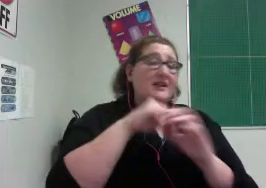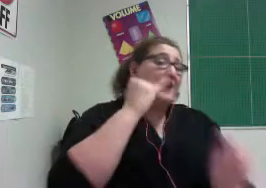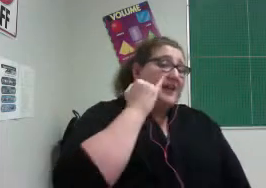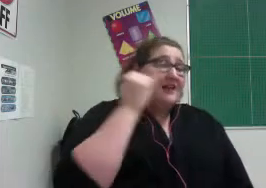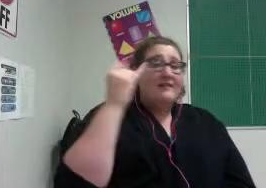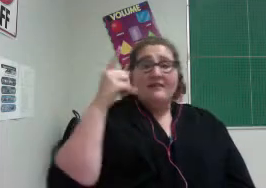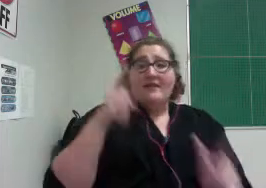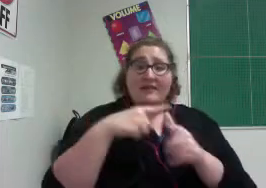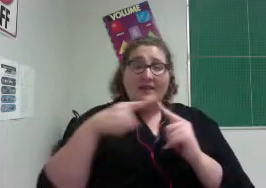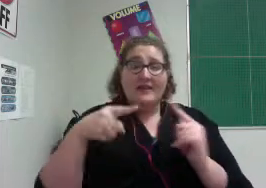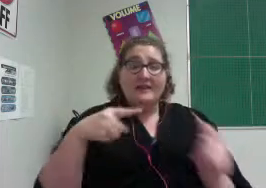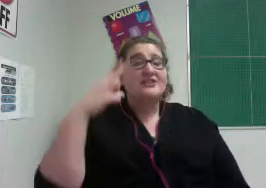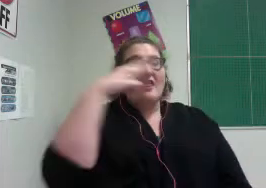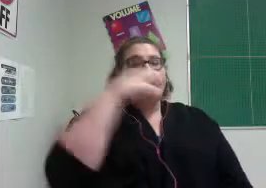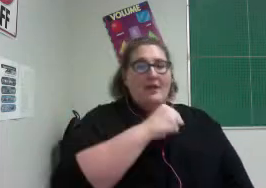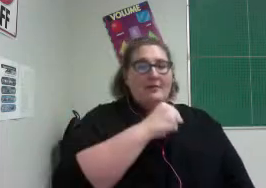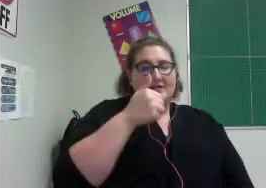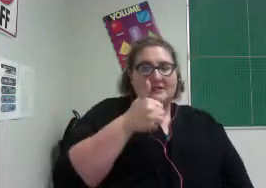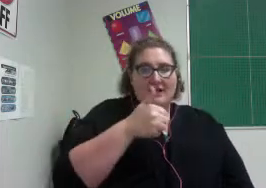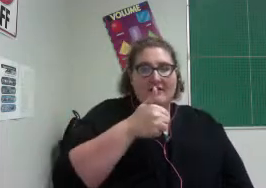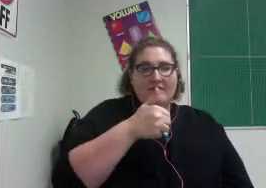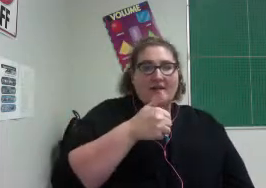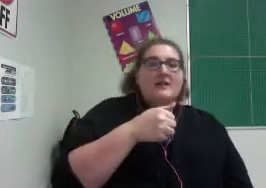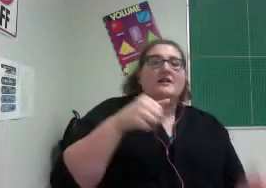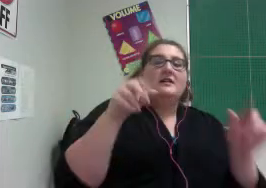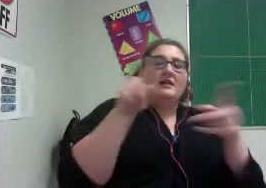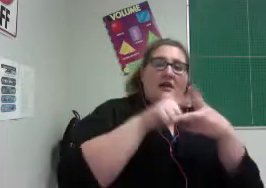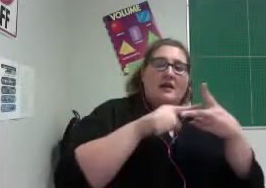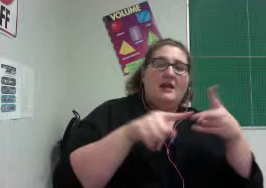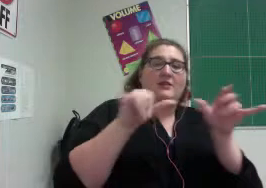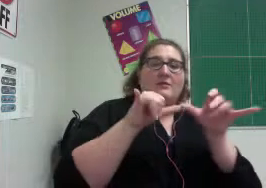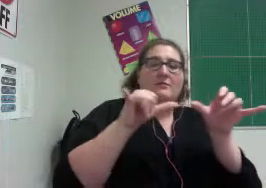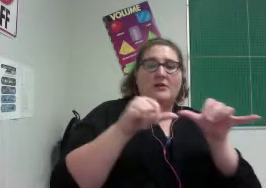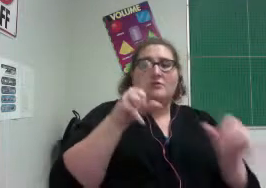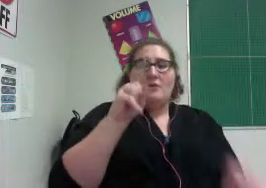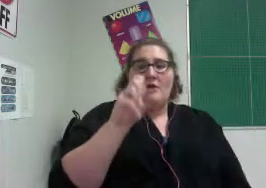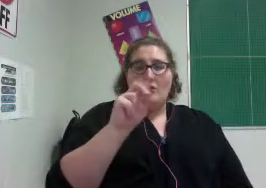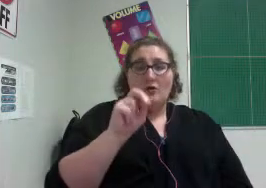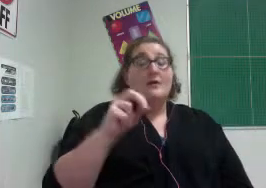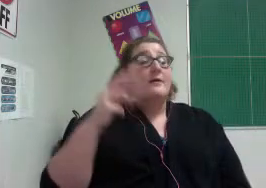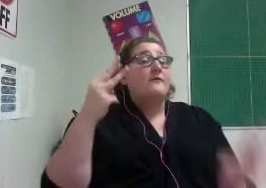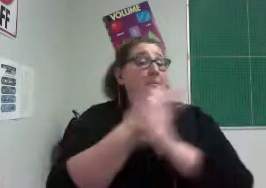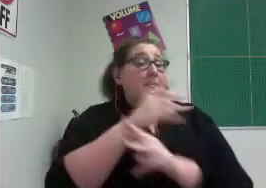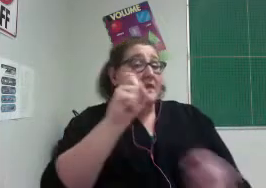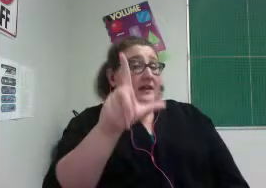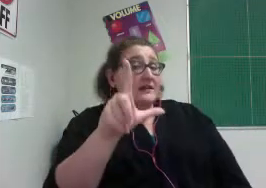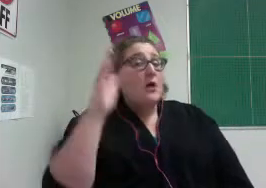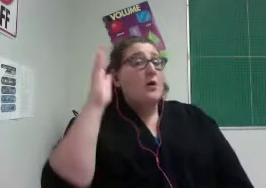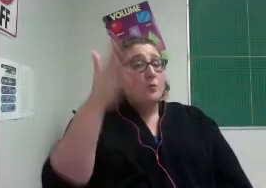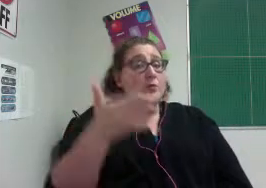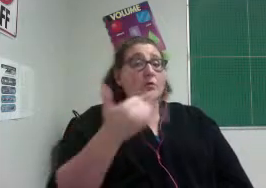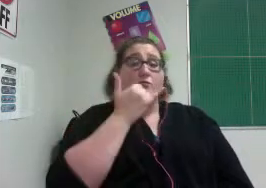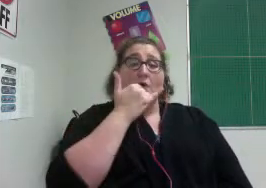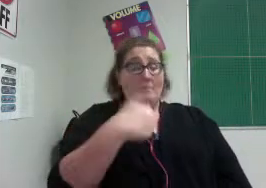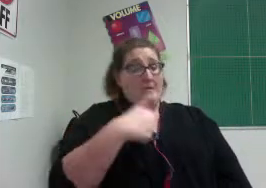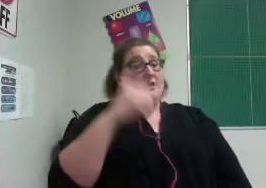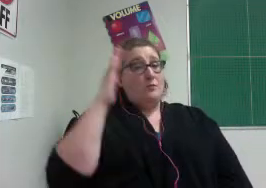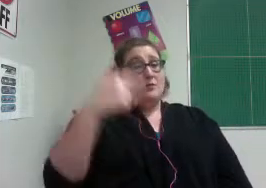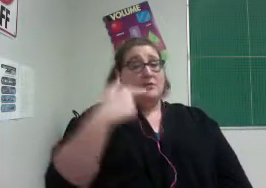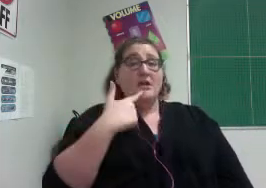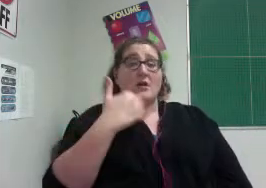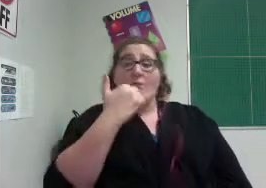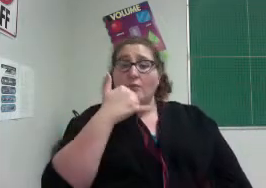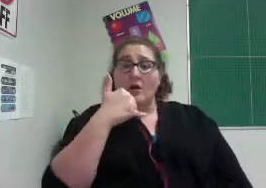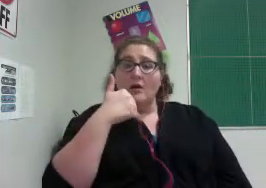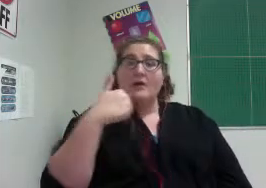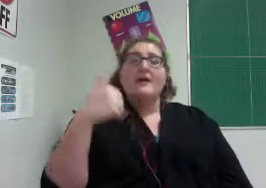statement. It's just the hypothesis, an angle measures 130. Math Excel will count it wrong. I will count